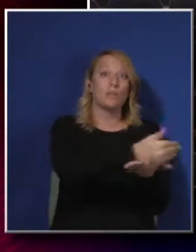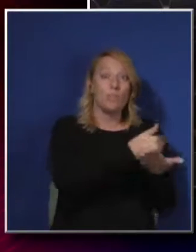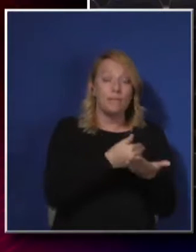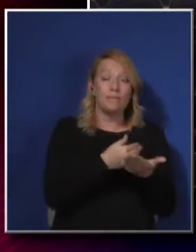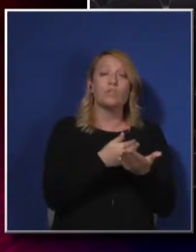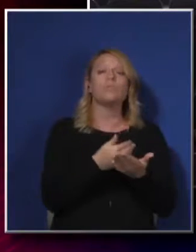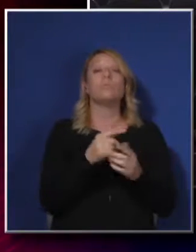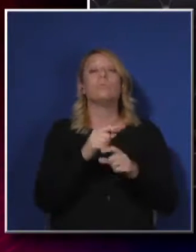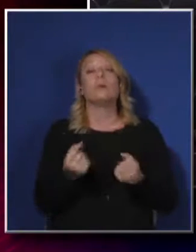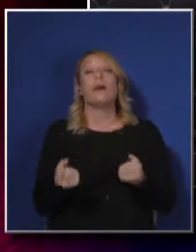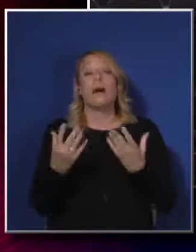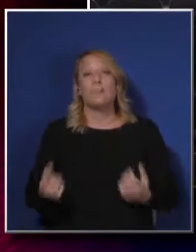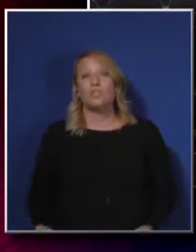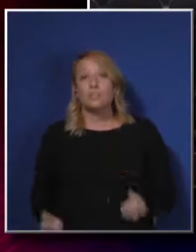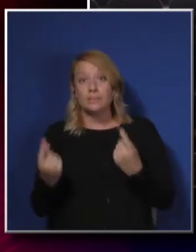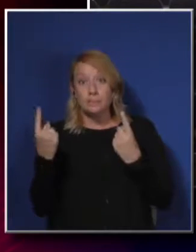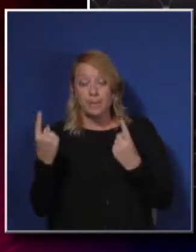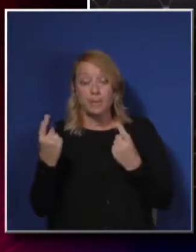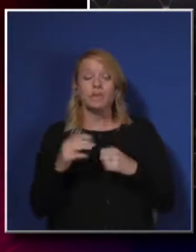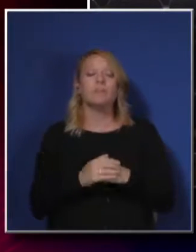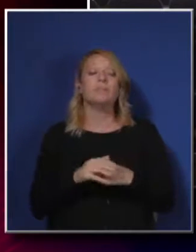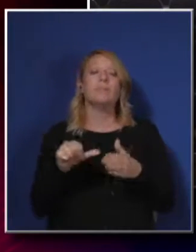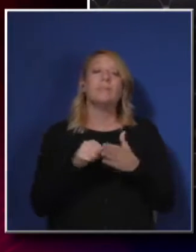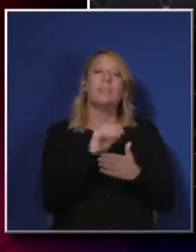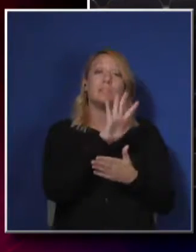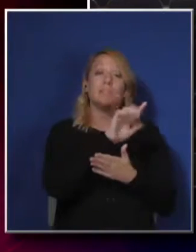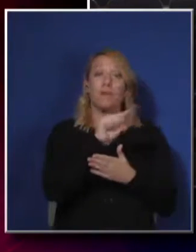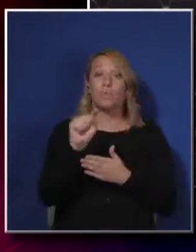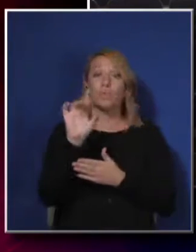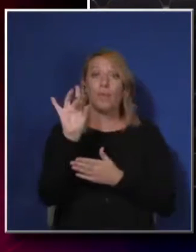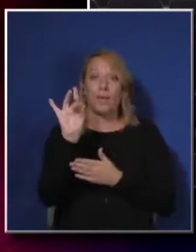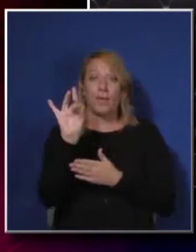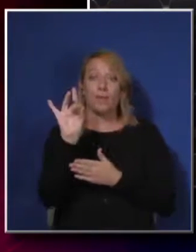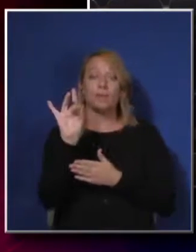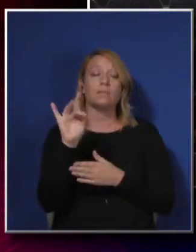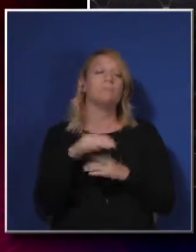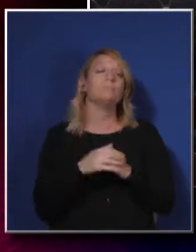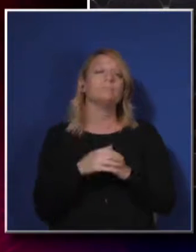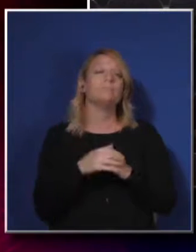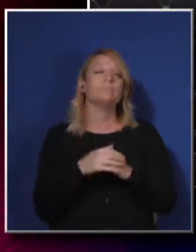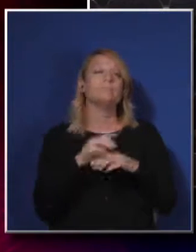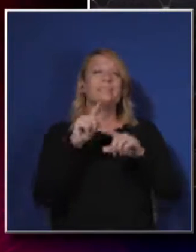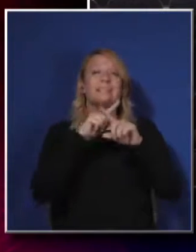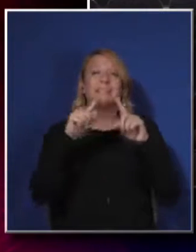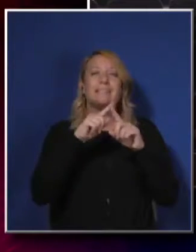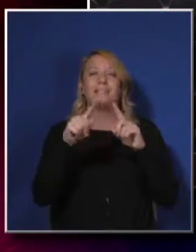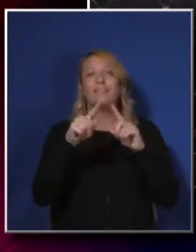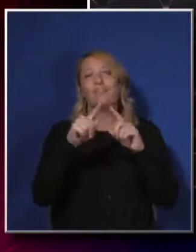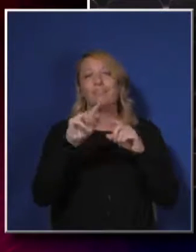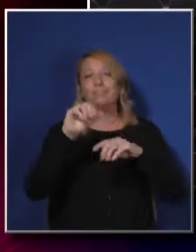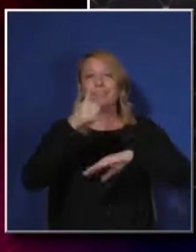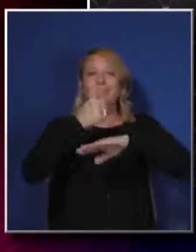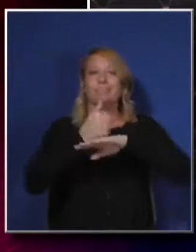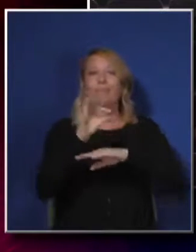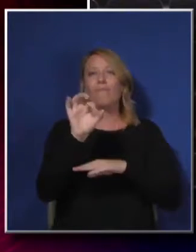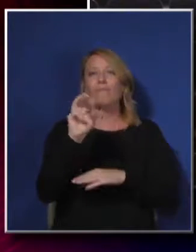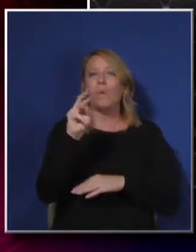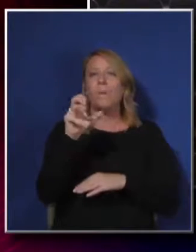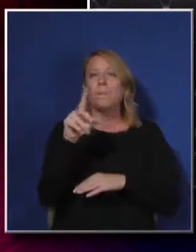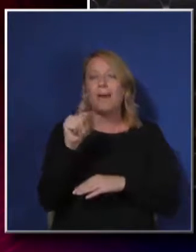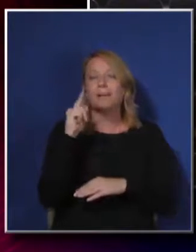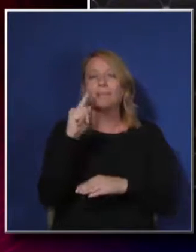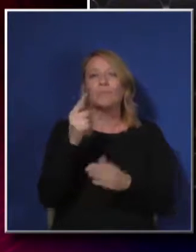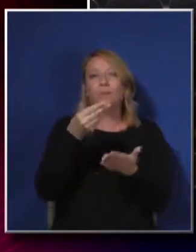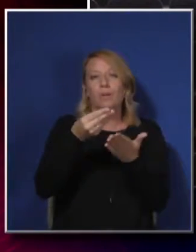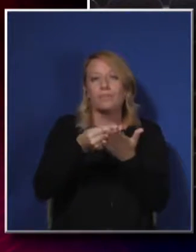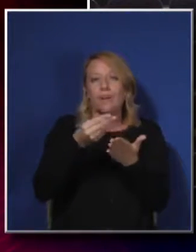expenditures. Pages 5 through 8 will show you the fiscal data in various formats, as well as the visuals for more